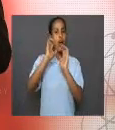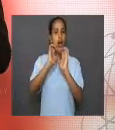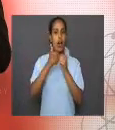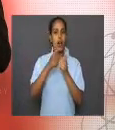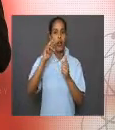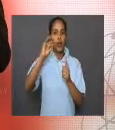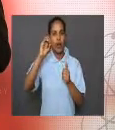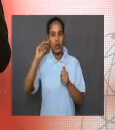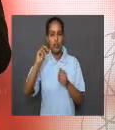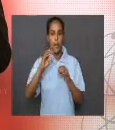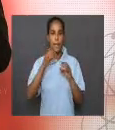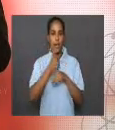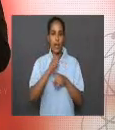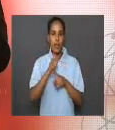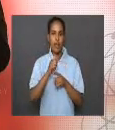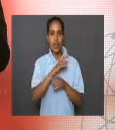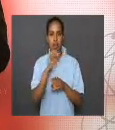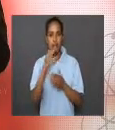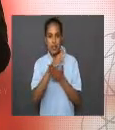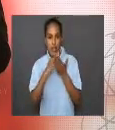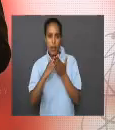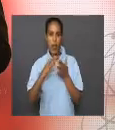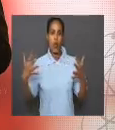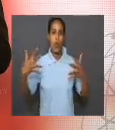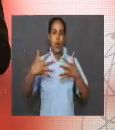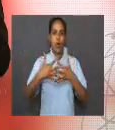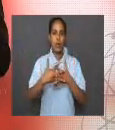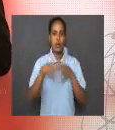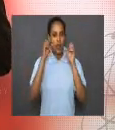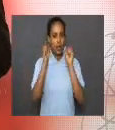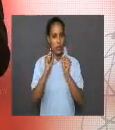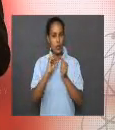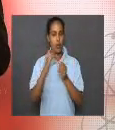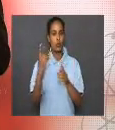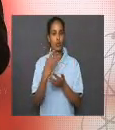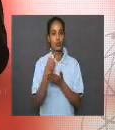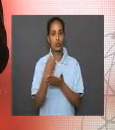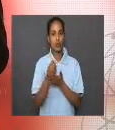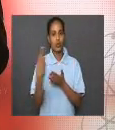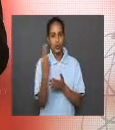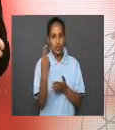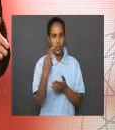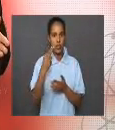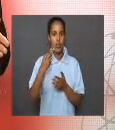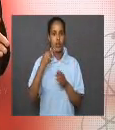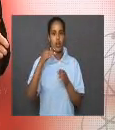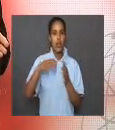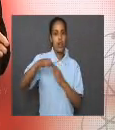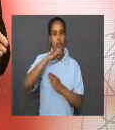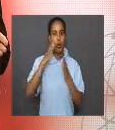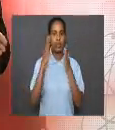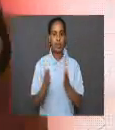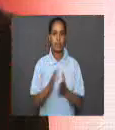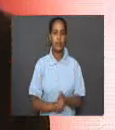how non-metals and some compounds can be produced using